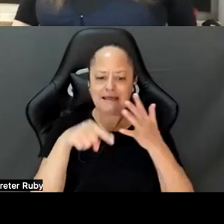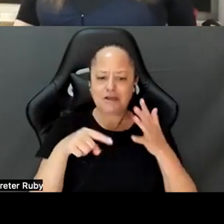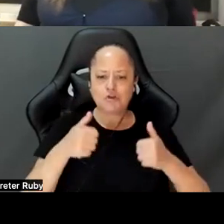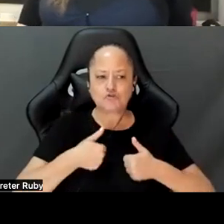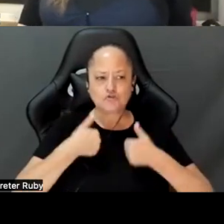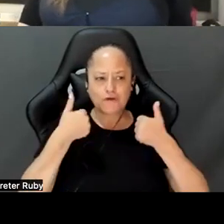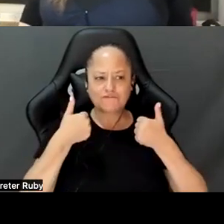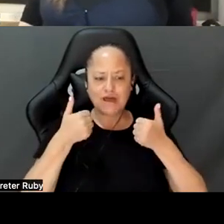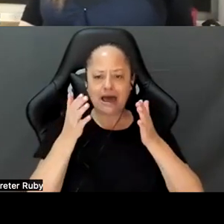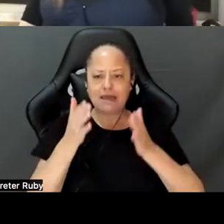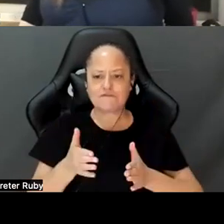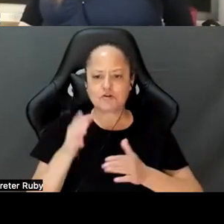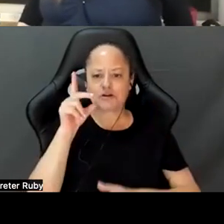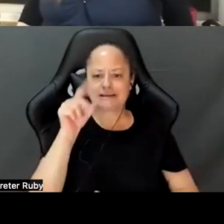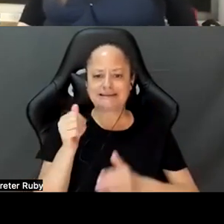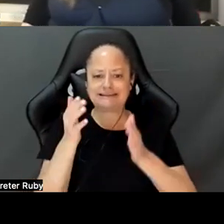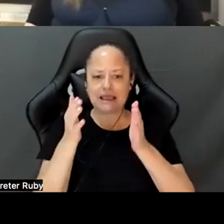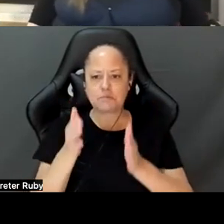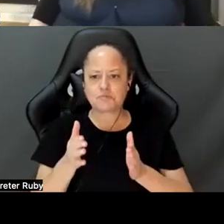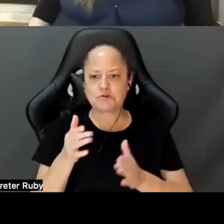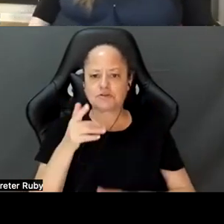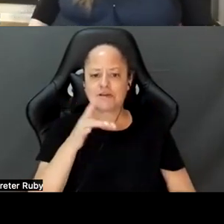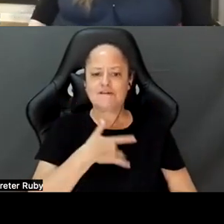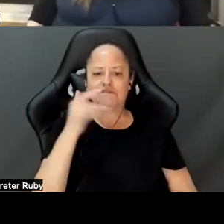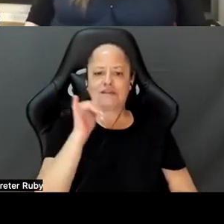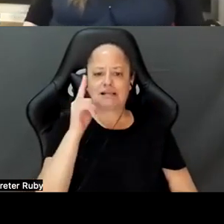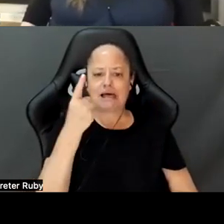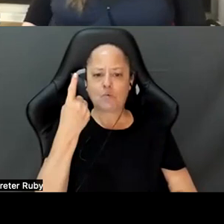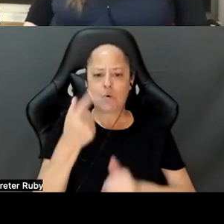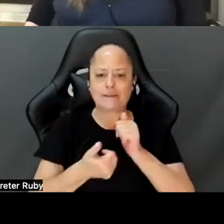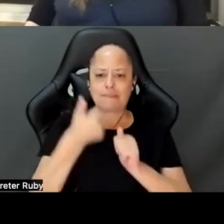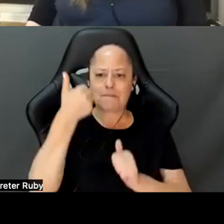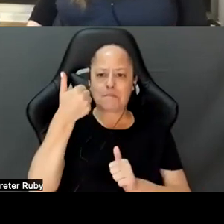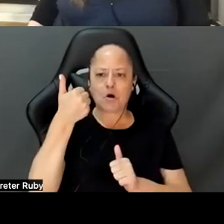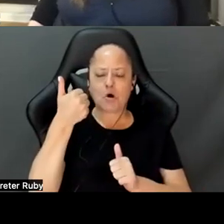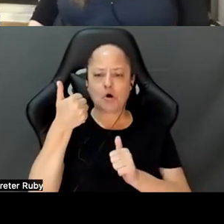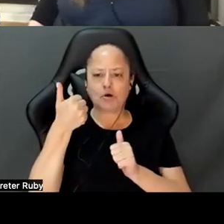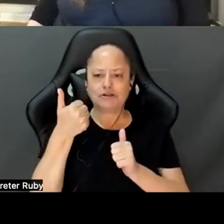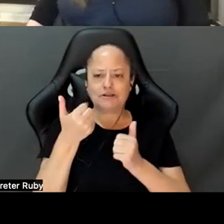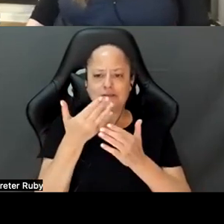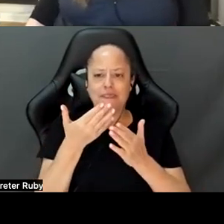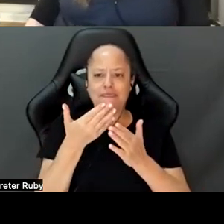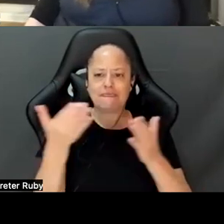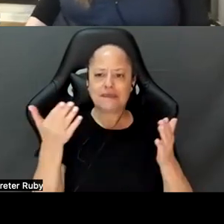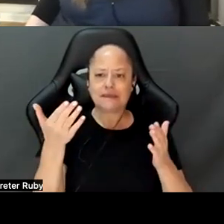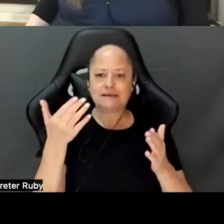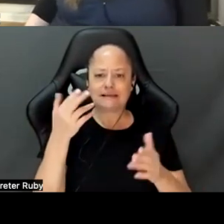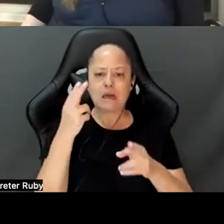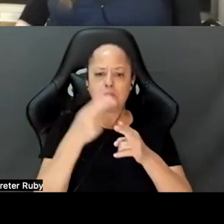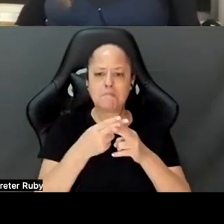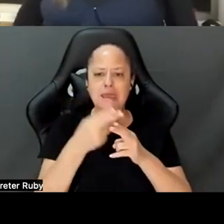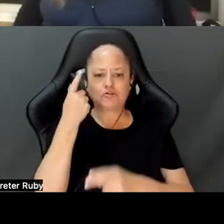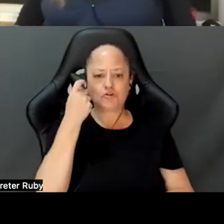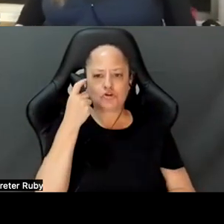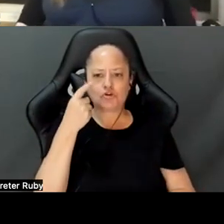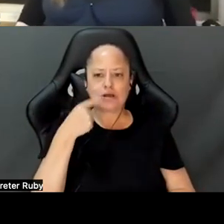survivor and as a disabled person, I feel like one of the most prominent things, again, as I mentioned earlier, I feel like I'm in